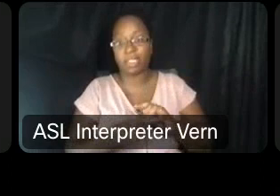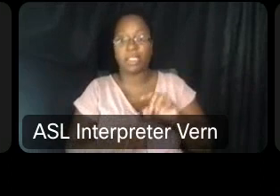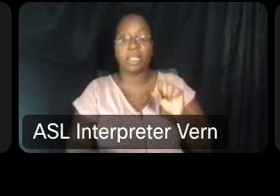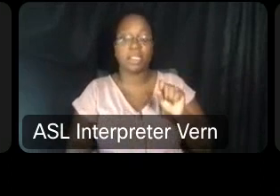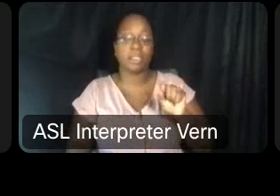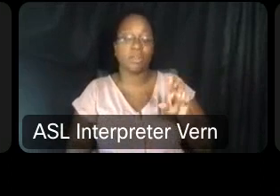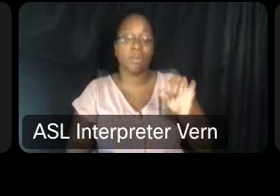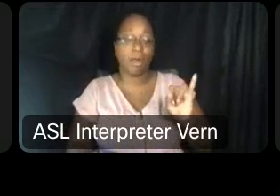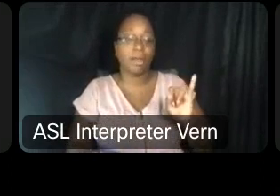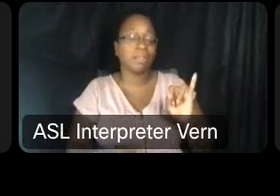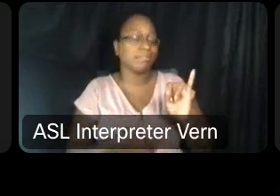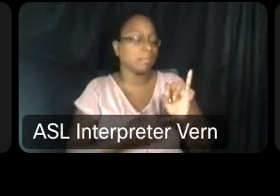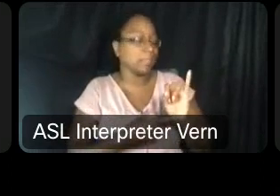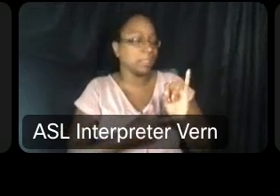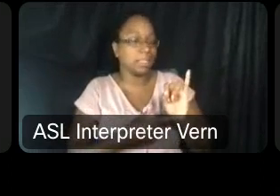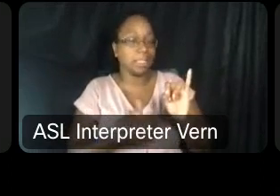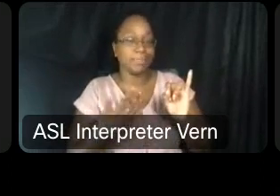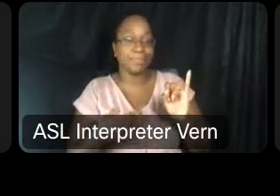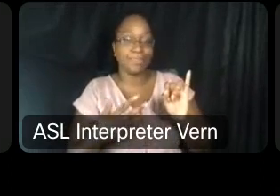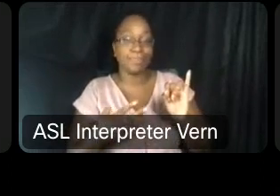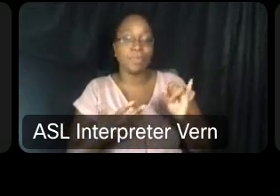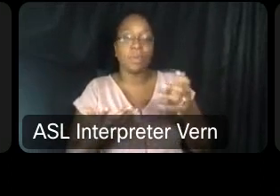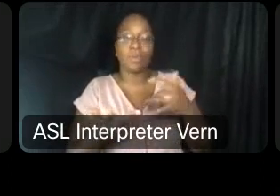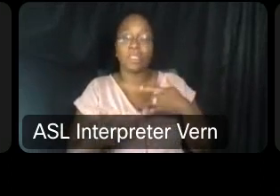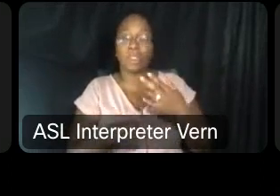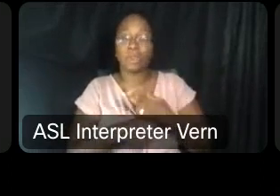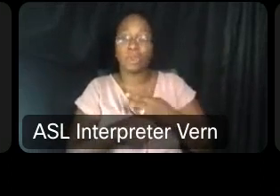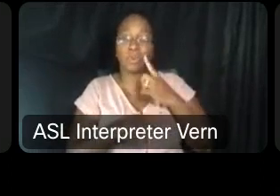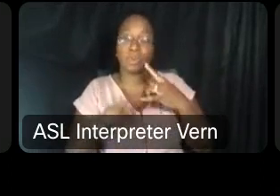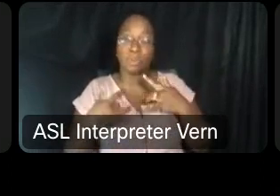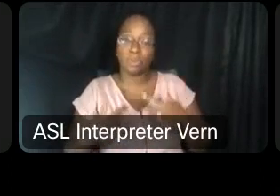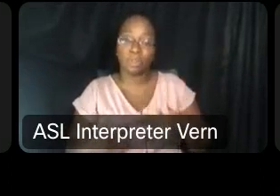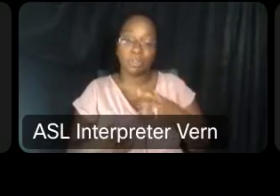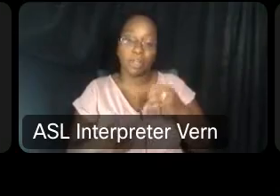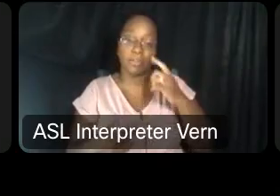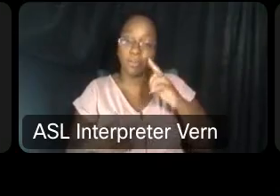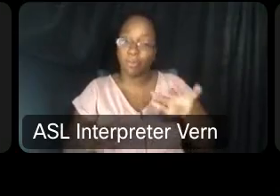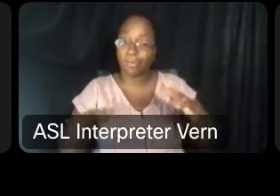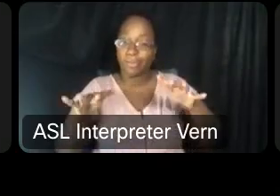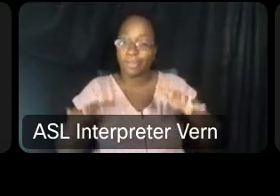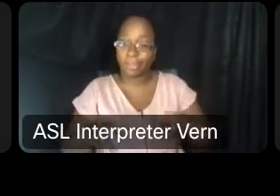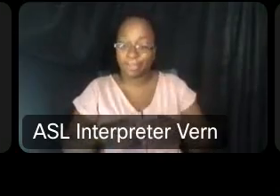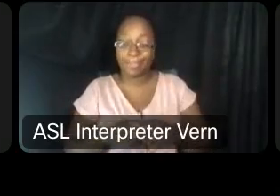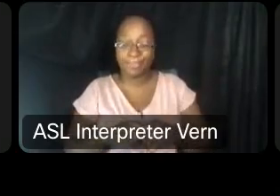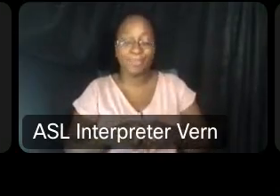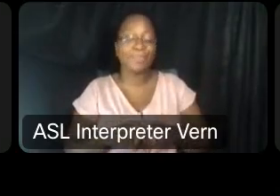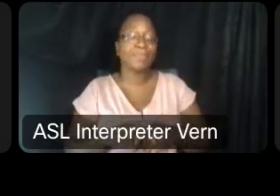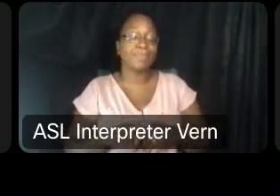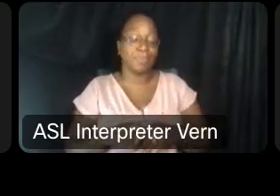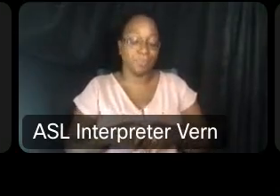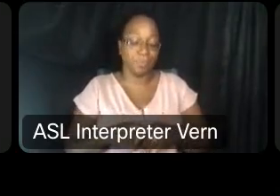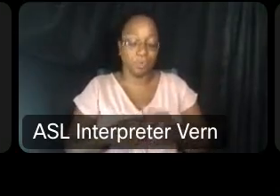is what you use for depression and for anxiety. And also if they're taking any